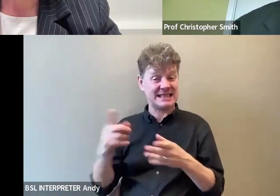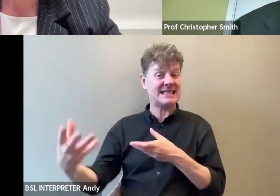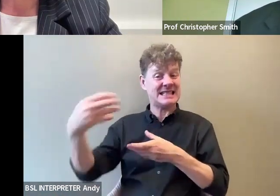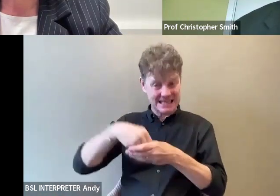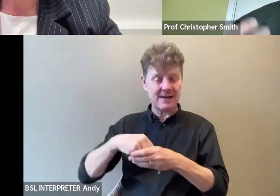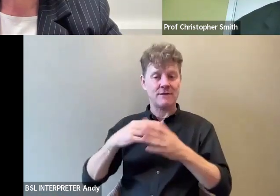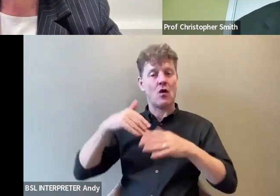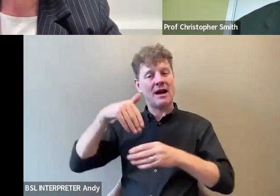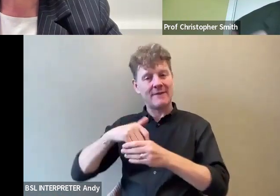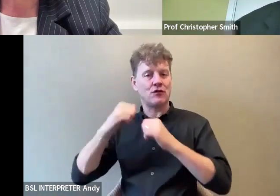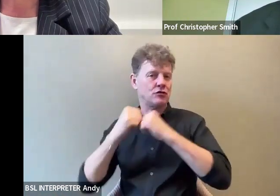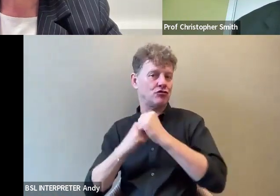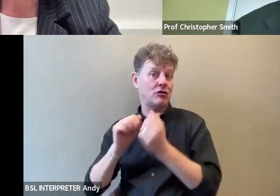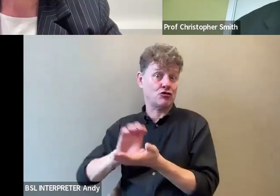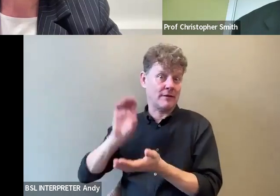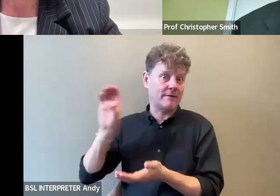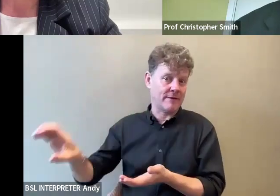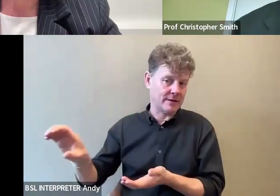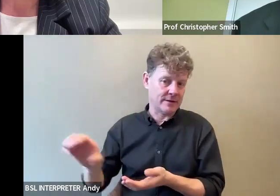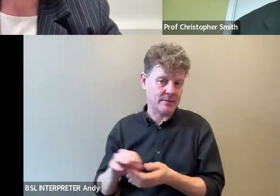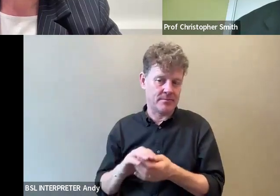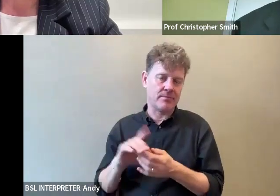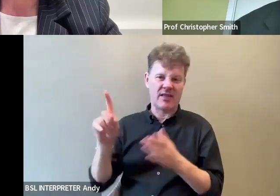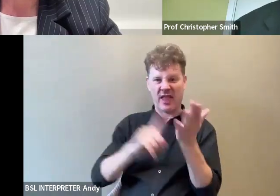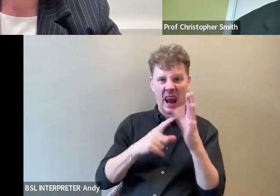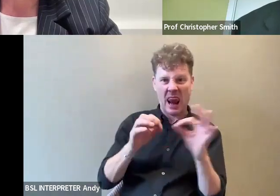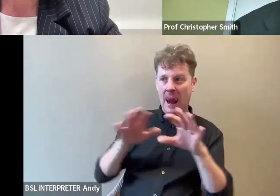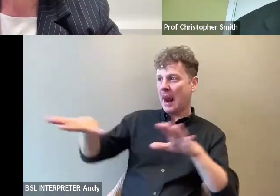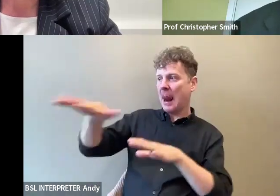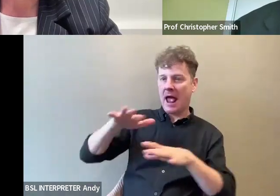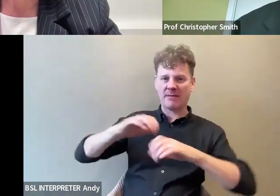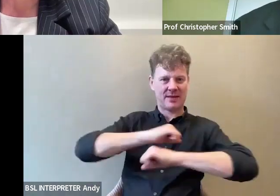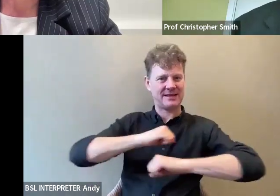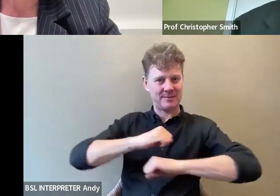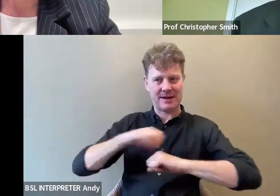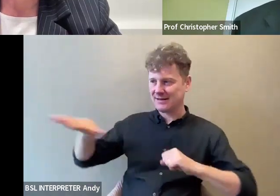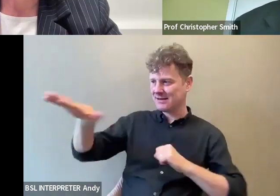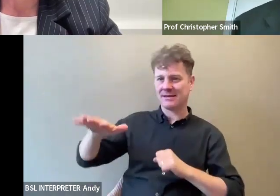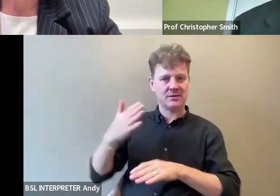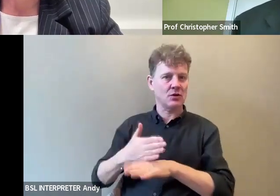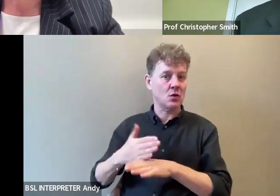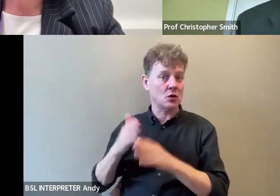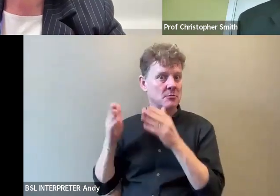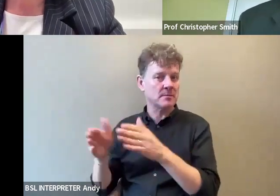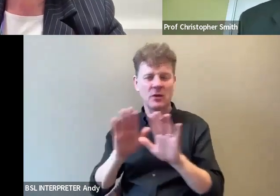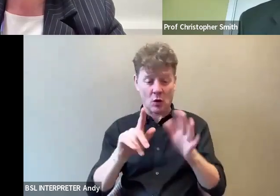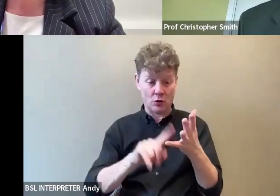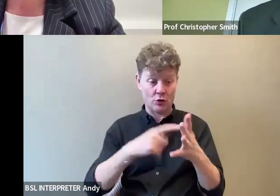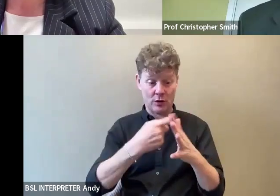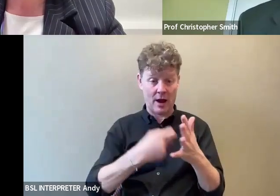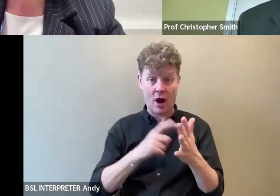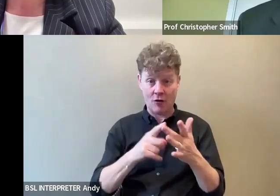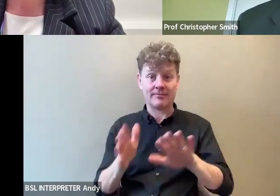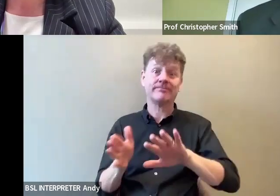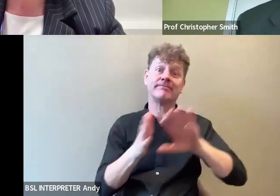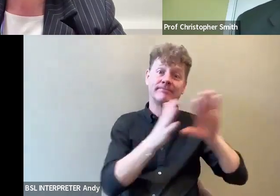funding, the nature of labs and the spaces in which we work. So that's UKRI.